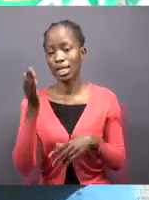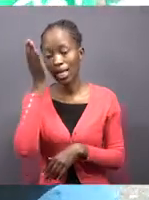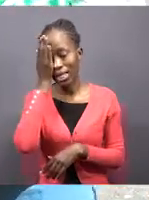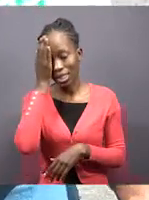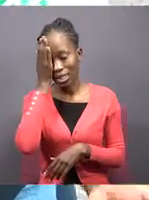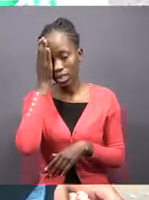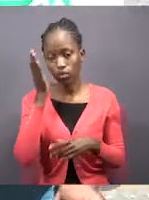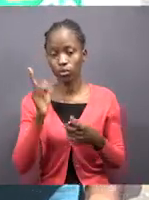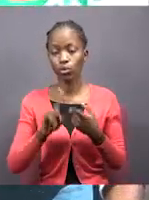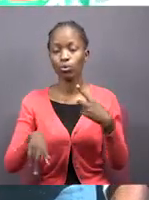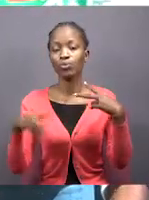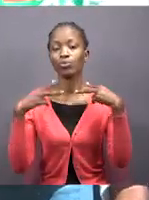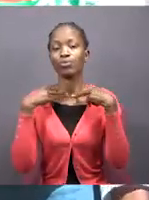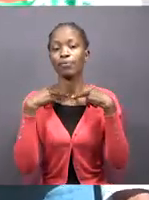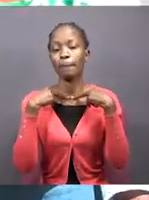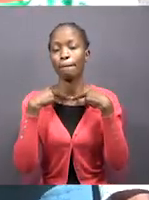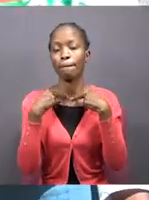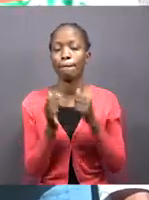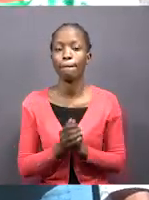Israel to